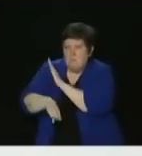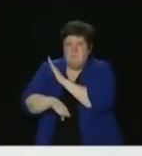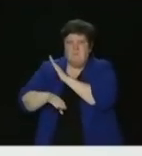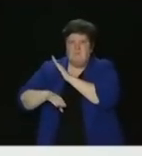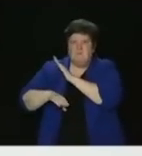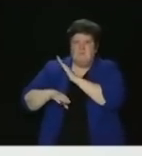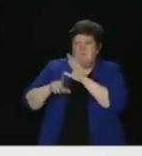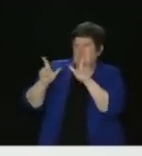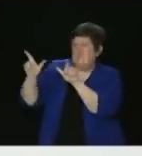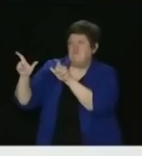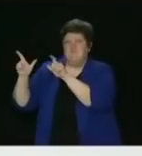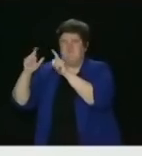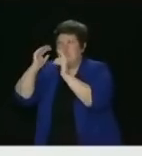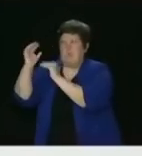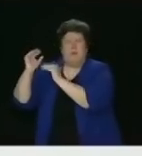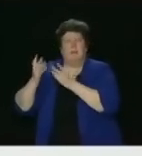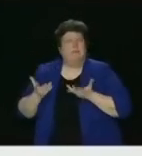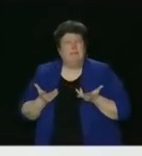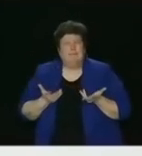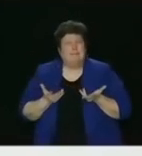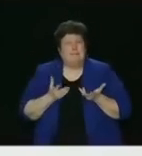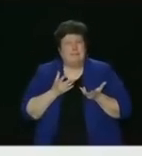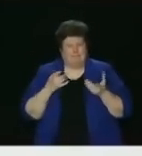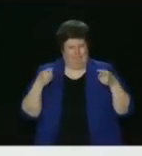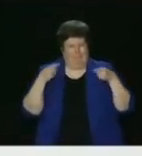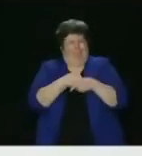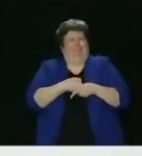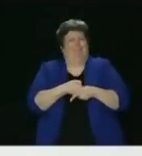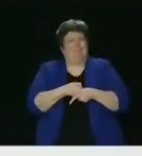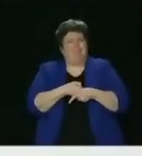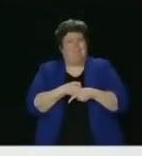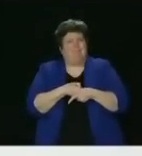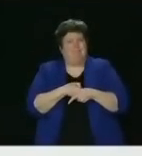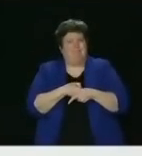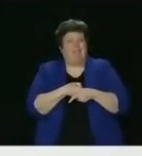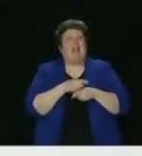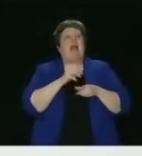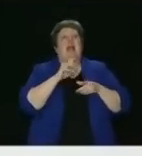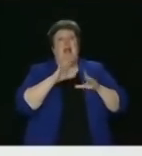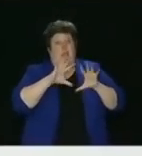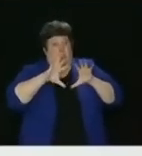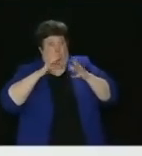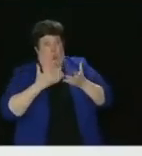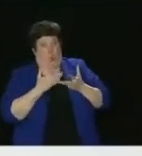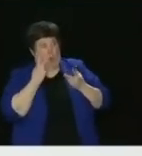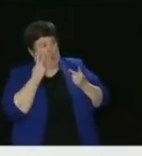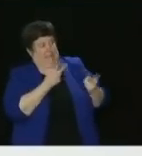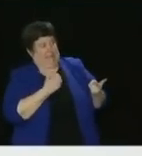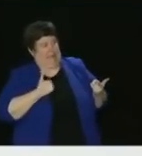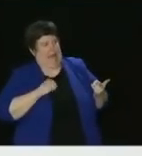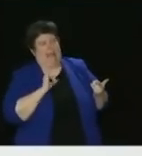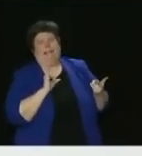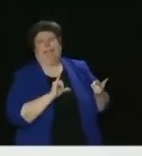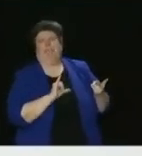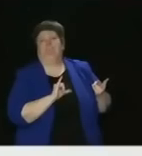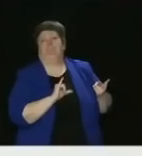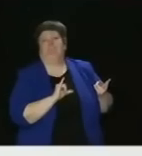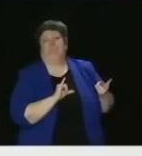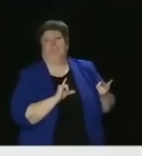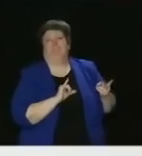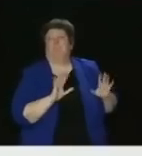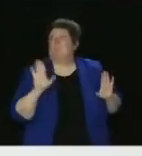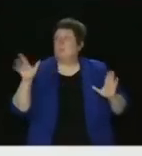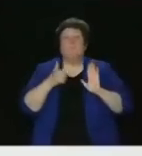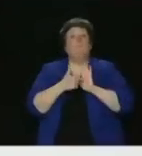that's something that people understand around the world. And with this measure here today, showing that Canada